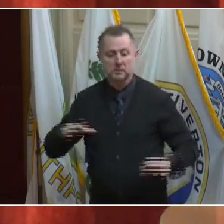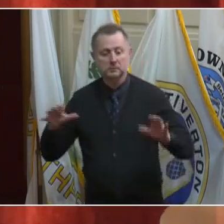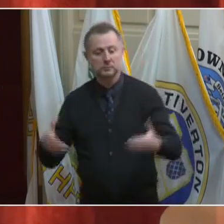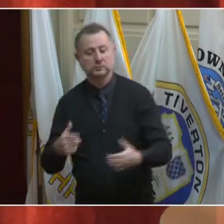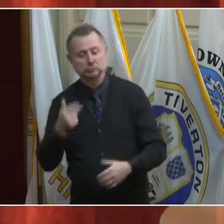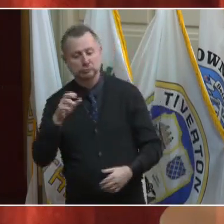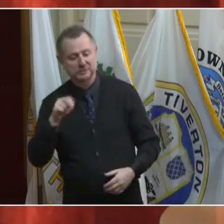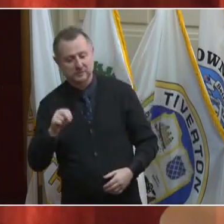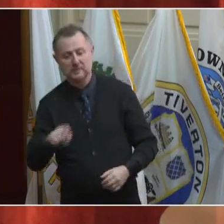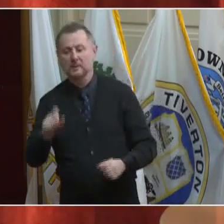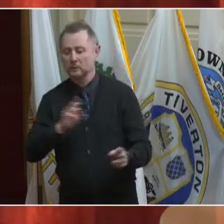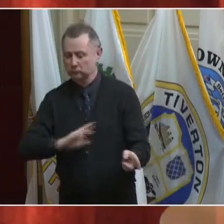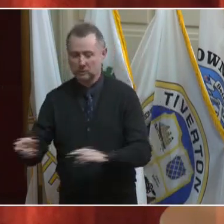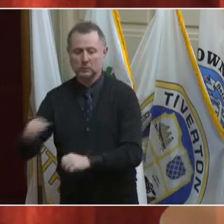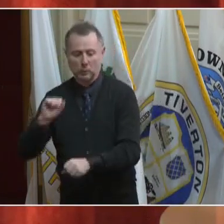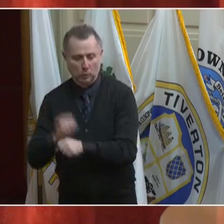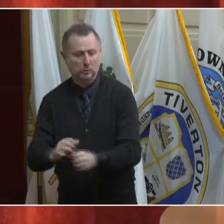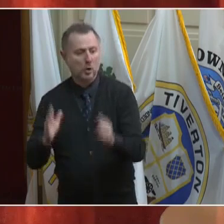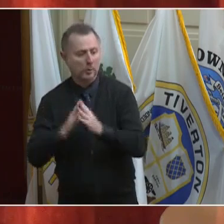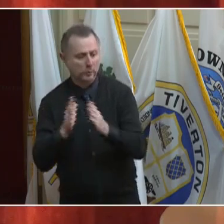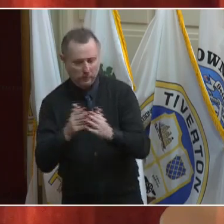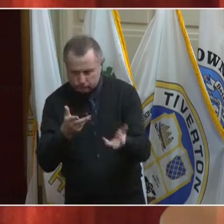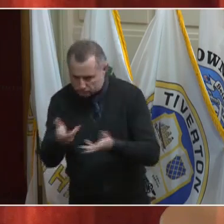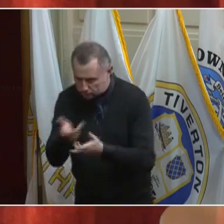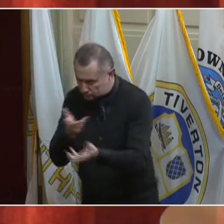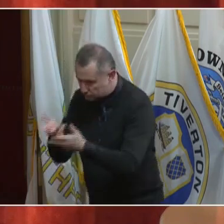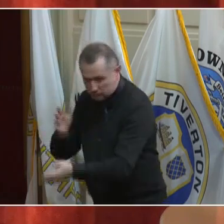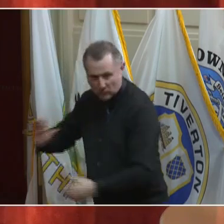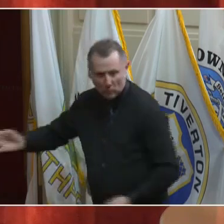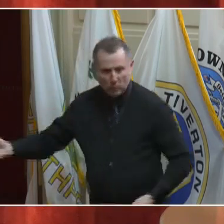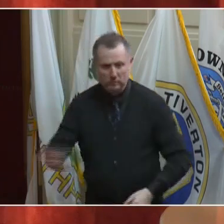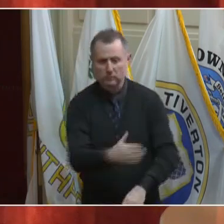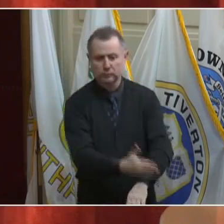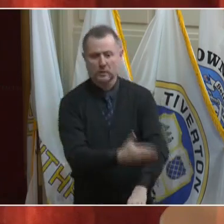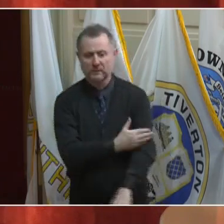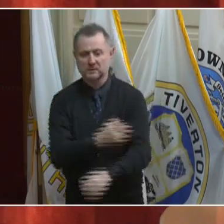with each community to raise student achievement. Thank you, Commissioner.